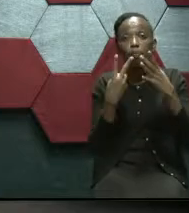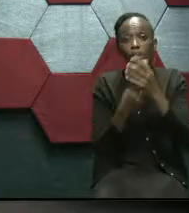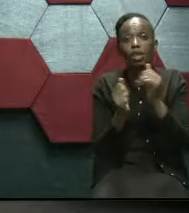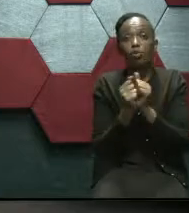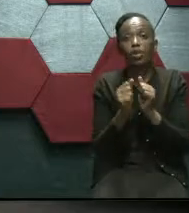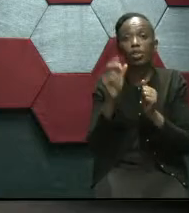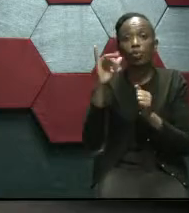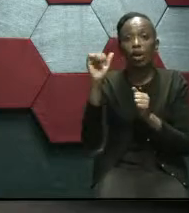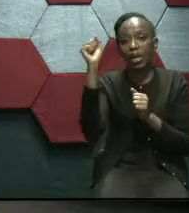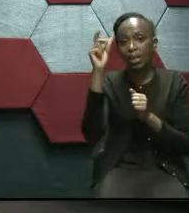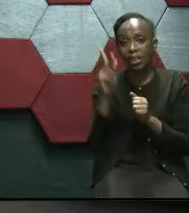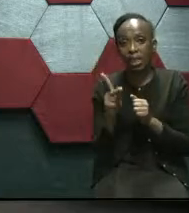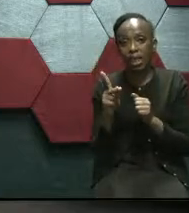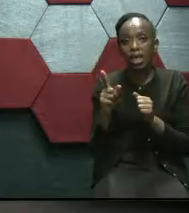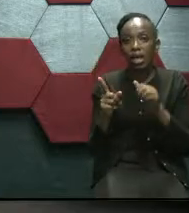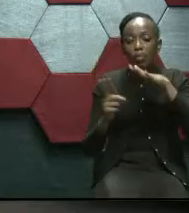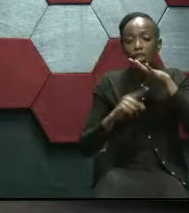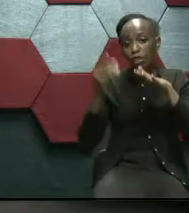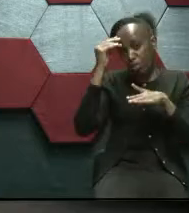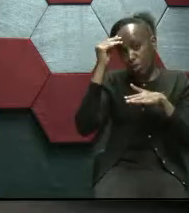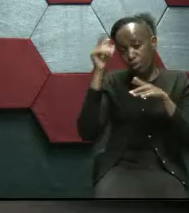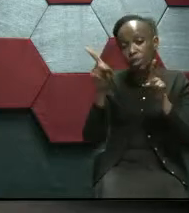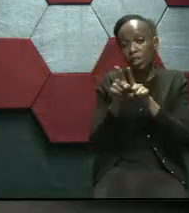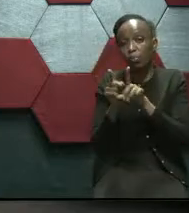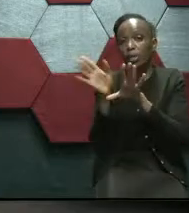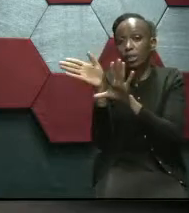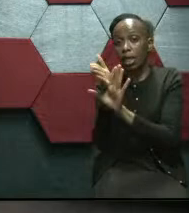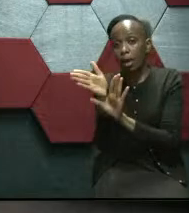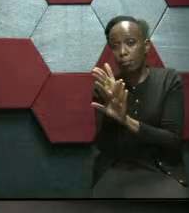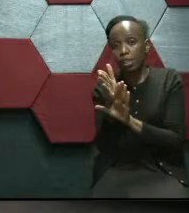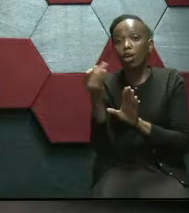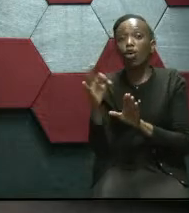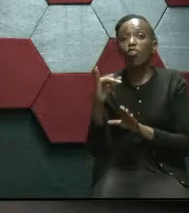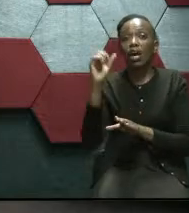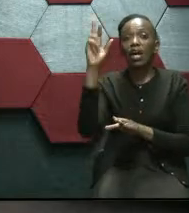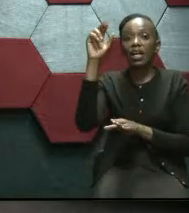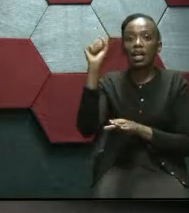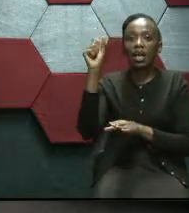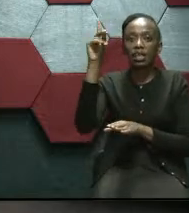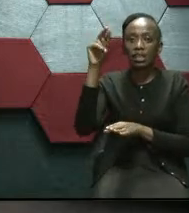the Ministry of Education, and the Embassy of Ireland, and other